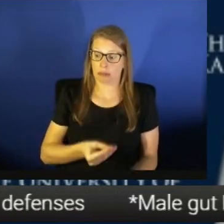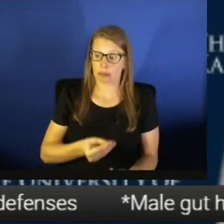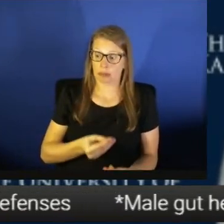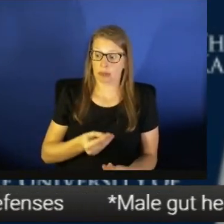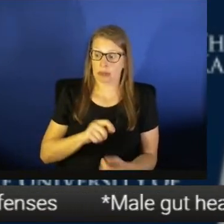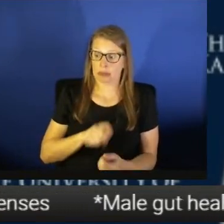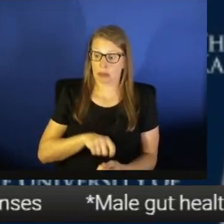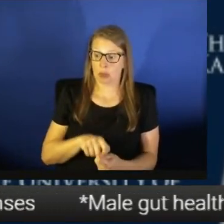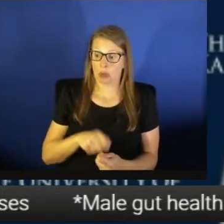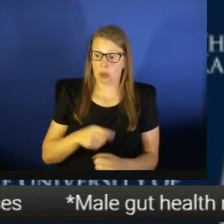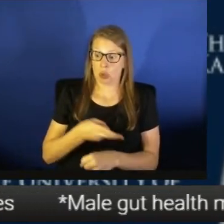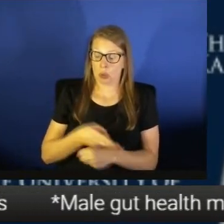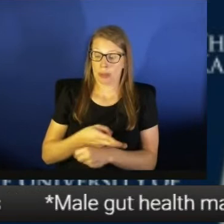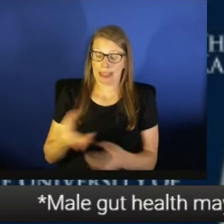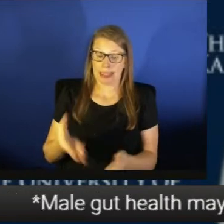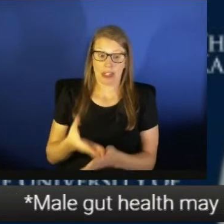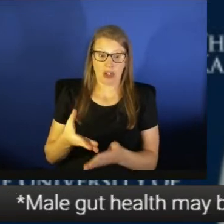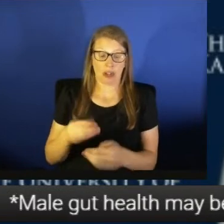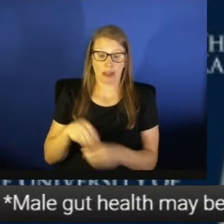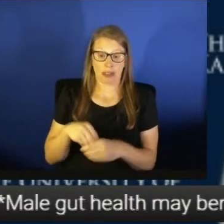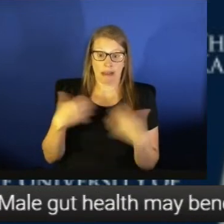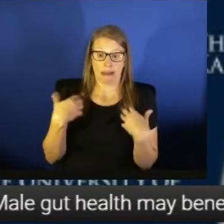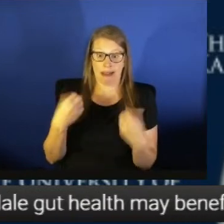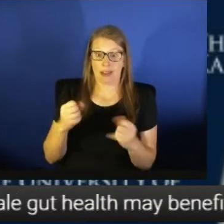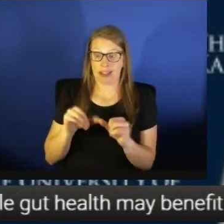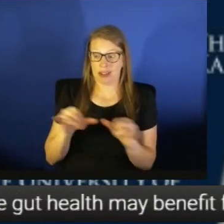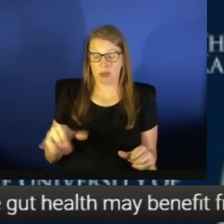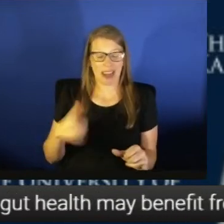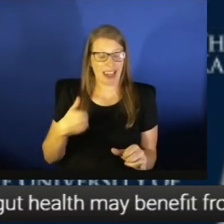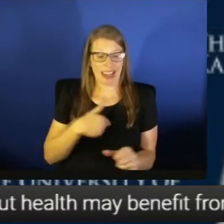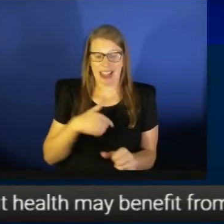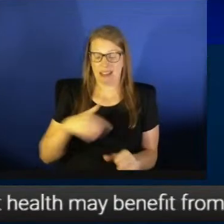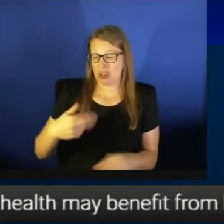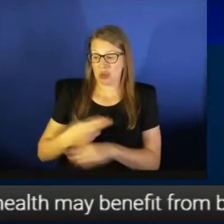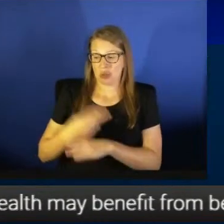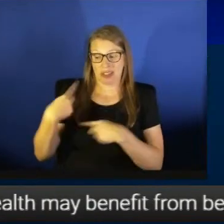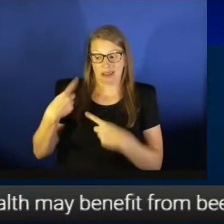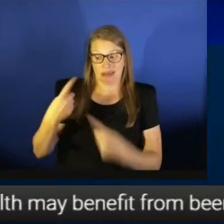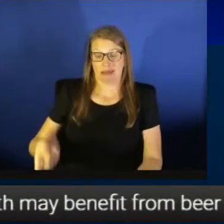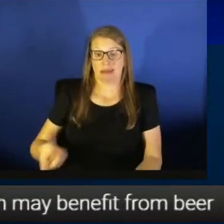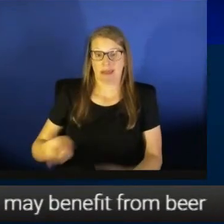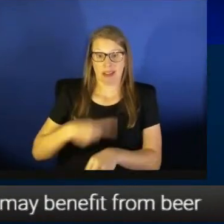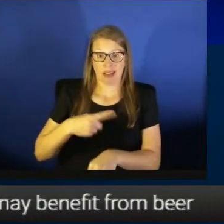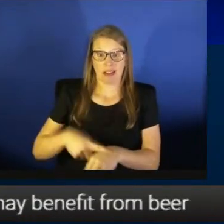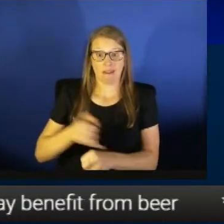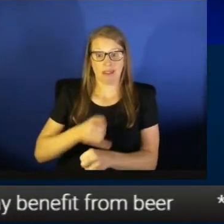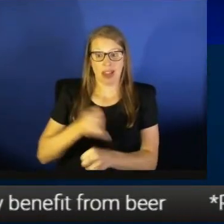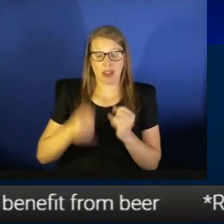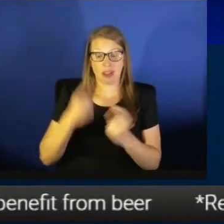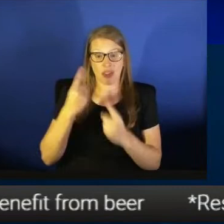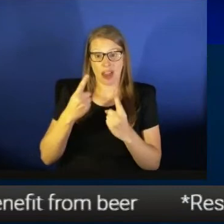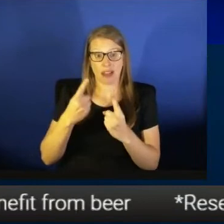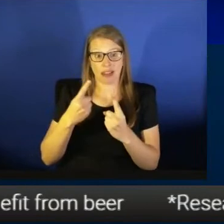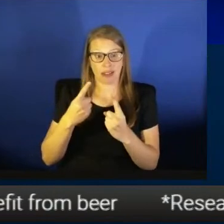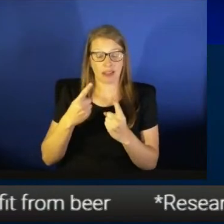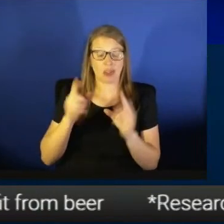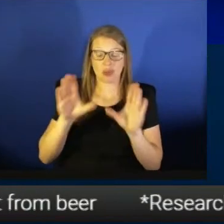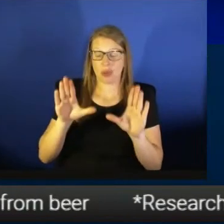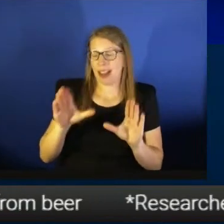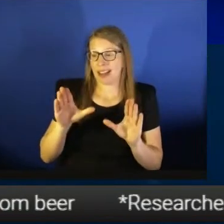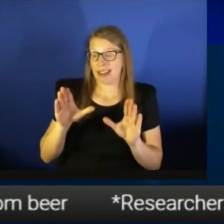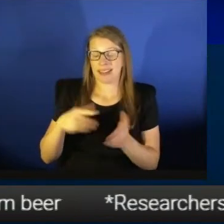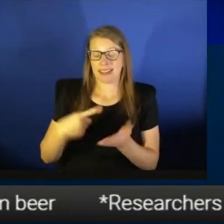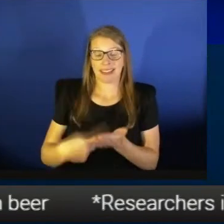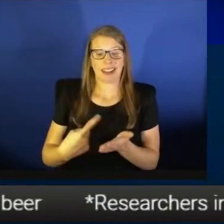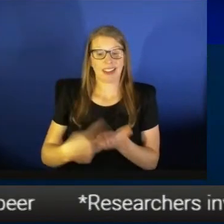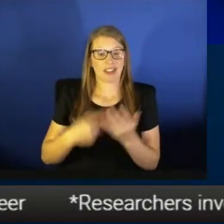here at the health system. I don't believe we've used it for quite some time. I want to get to our final thoughts from our guests. Such a great conversation. And Mallory, I want to start